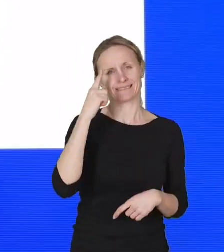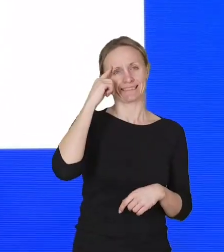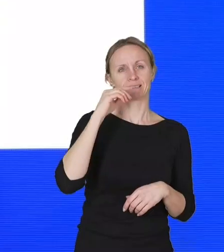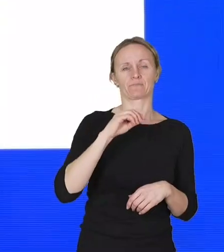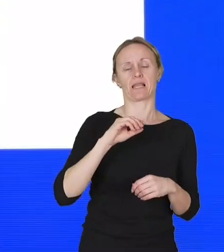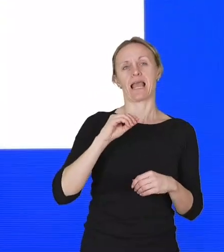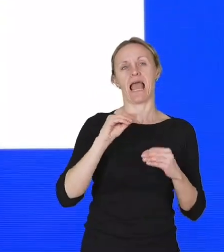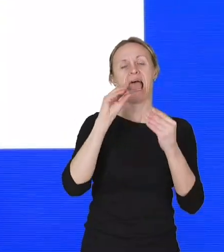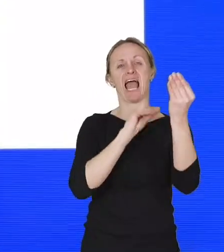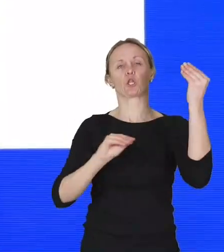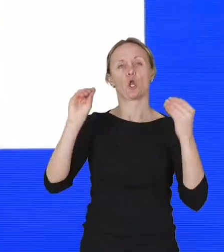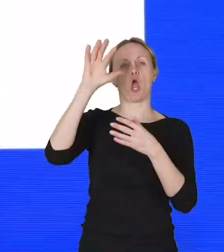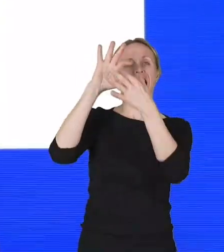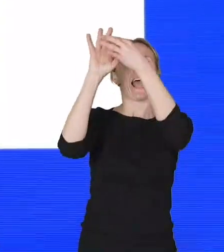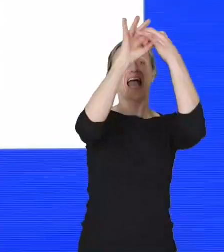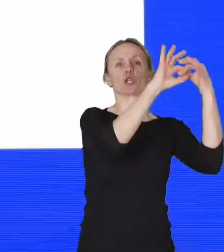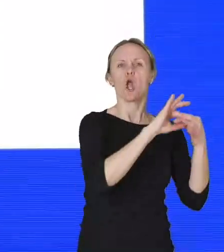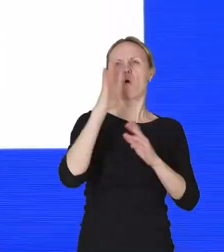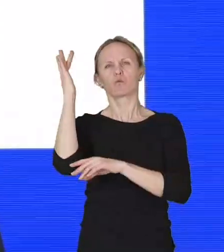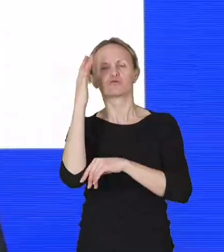mechanism and